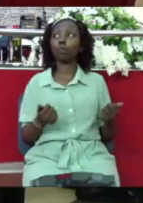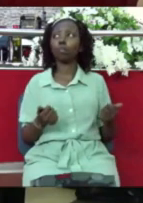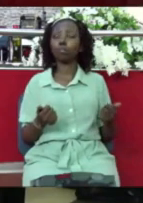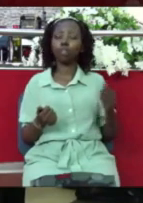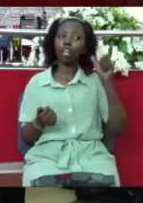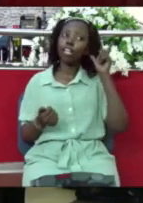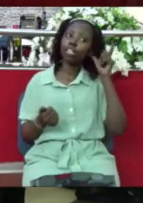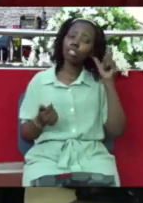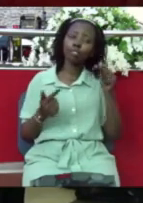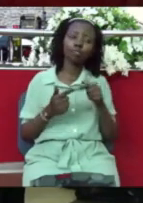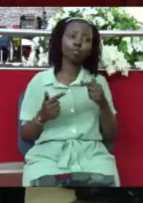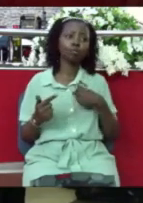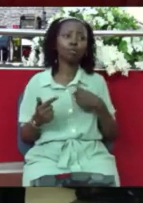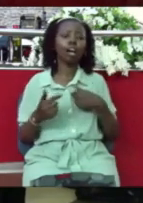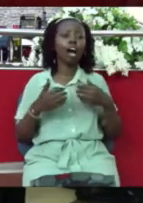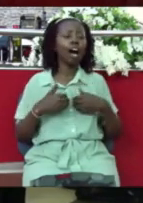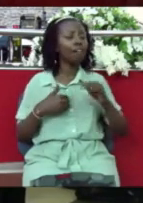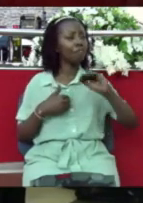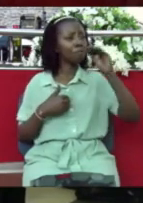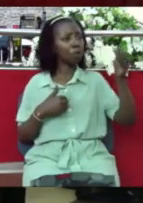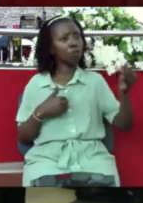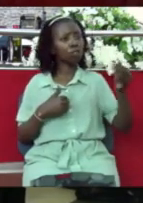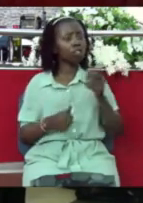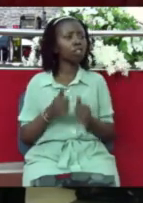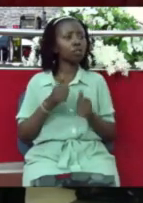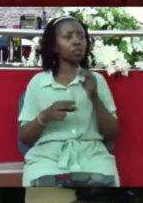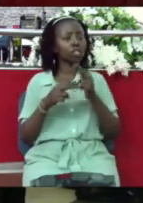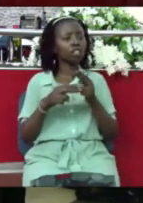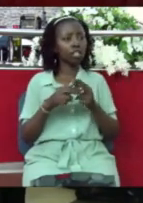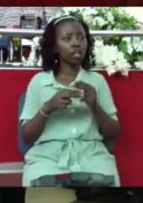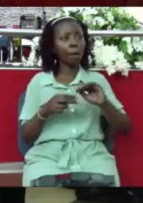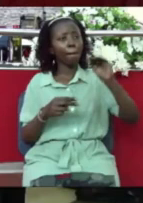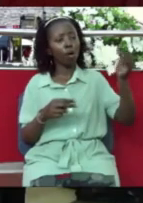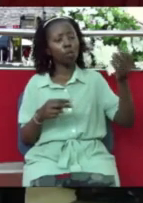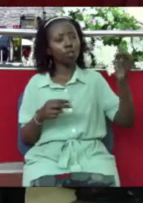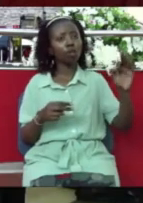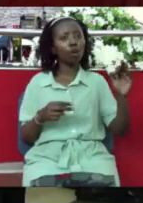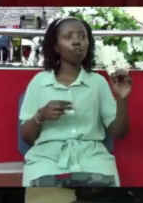Listen to me. There is a mountain called Mountain of Trials.